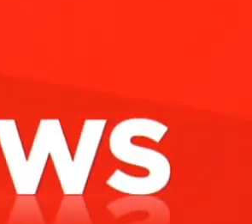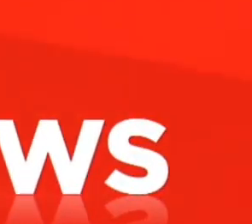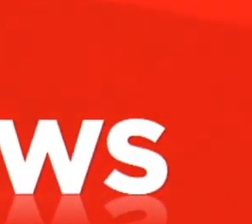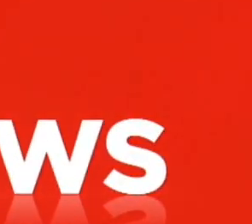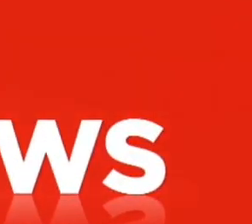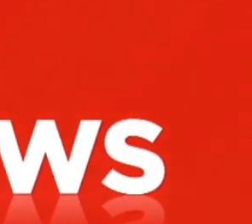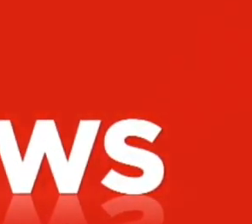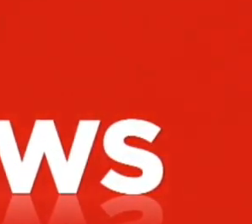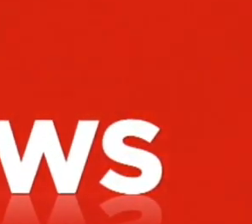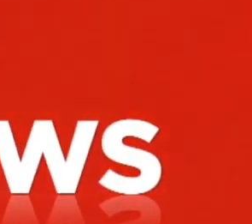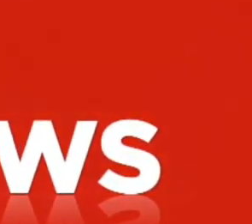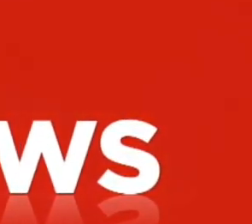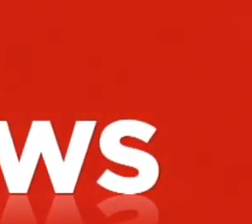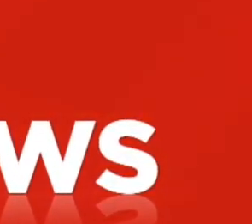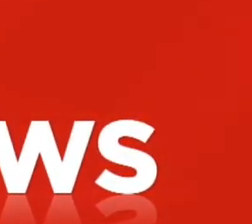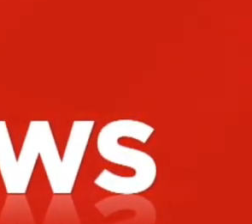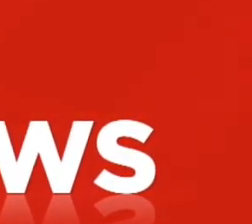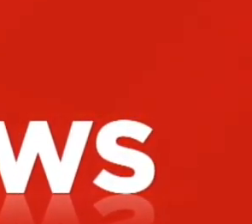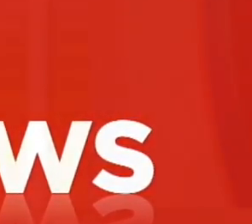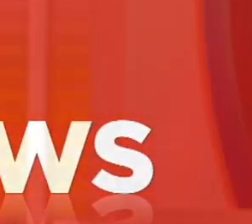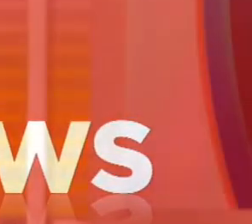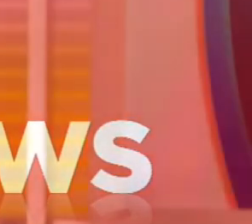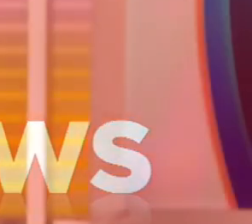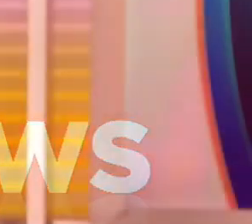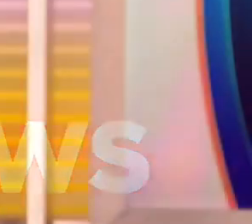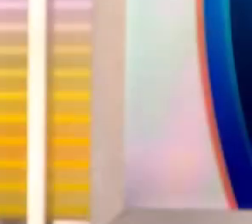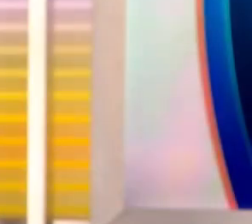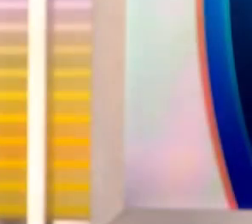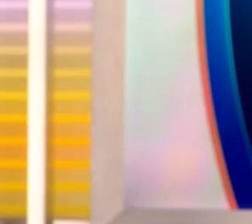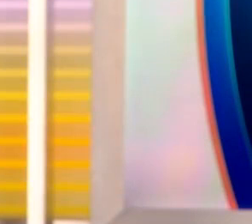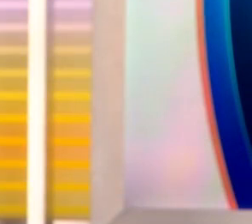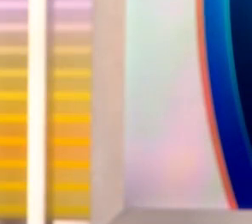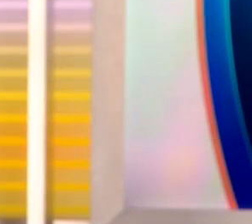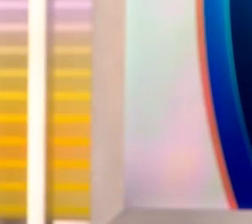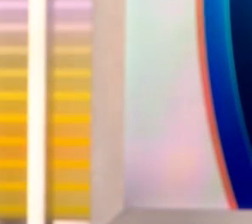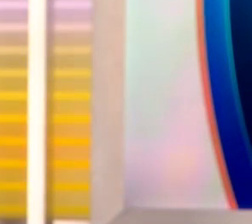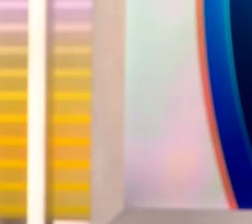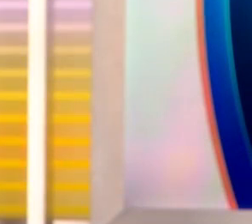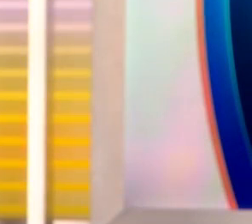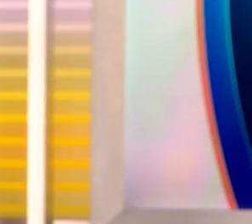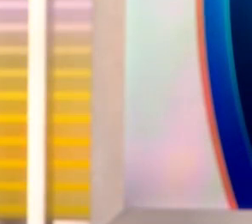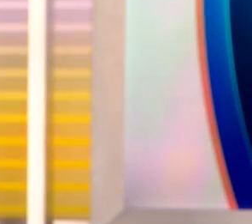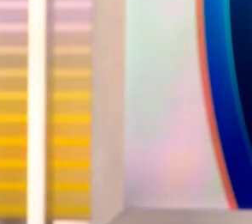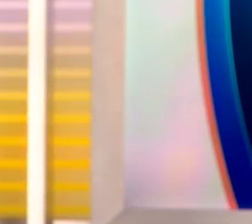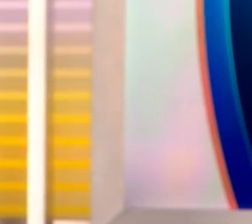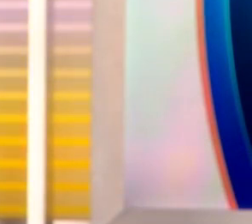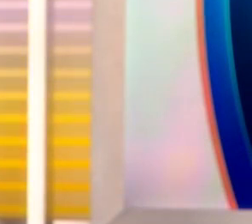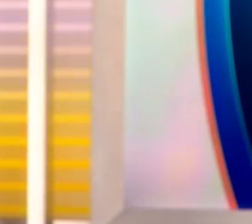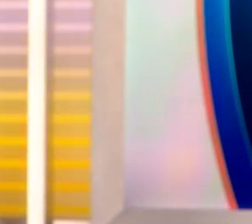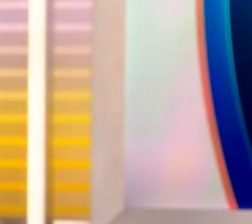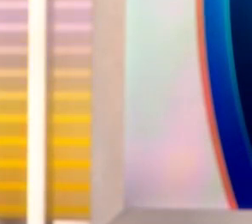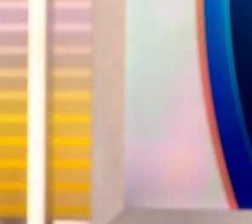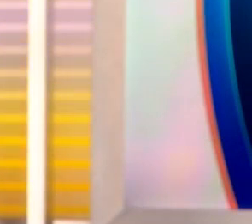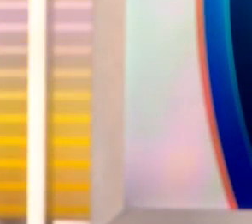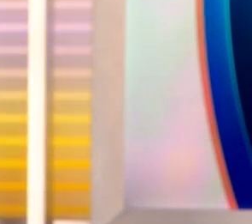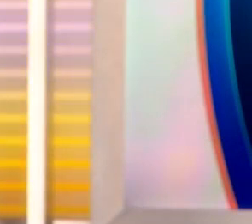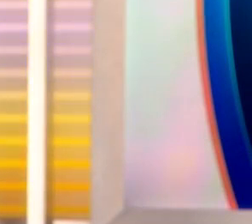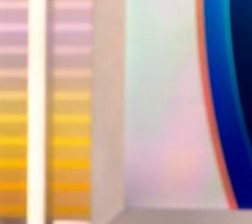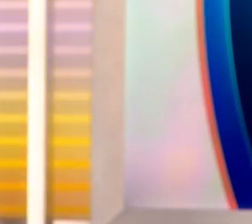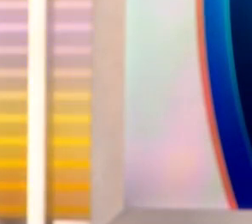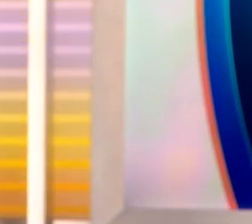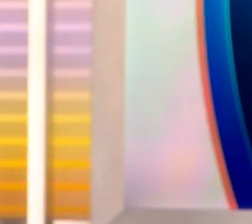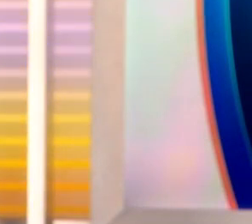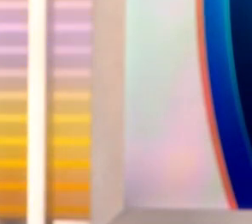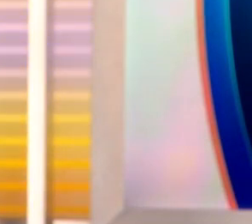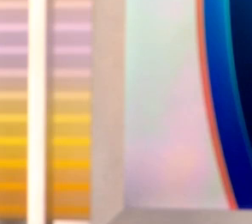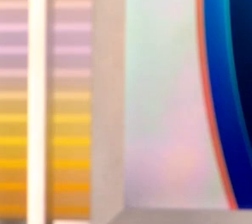This is breaking news. Right now, New York City Mayor Eric Adams is joining Governor Hochul as she signs